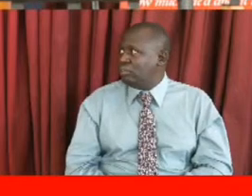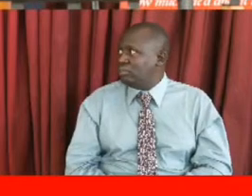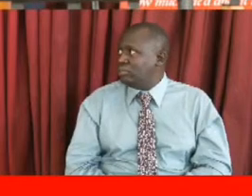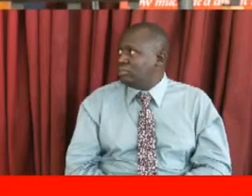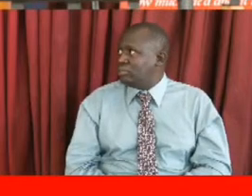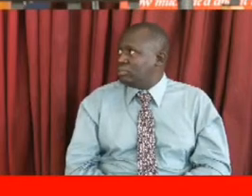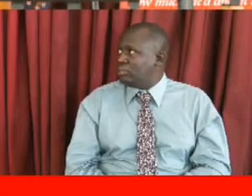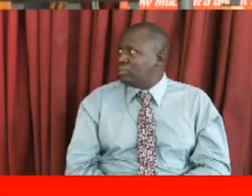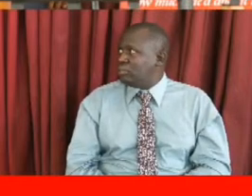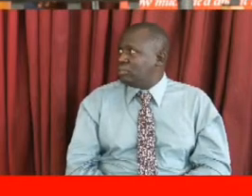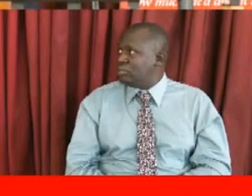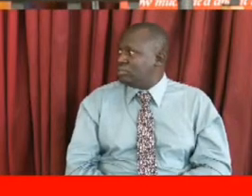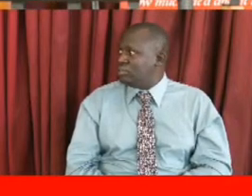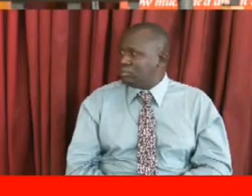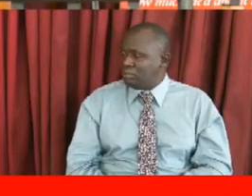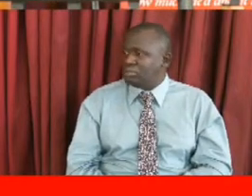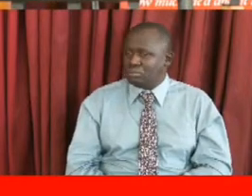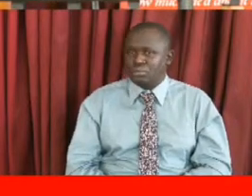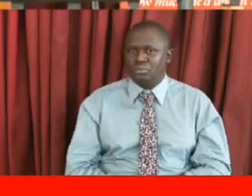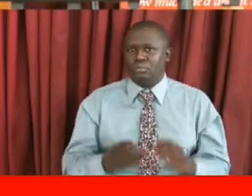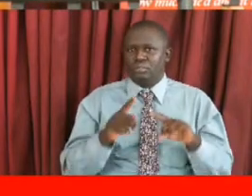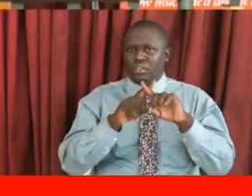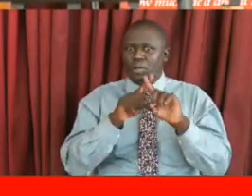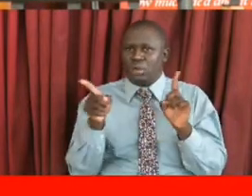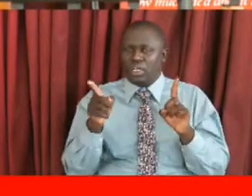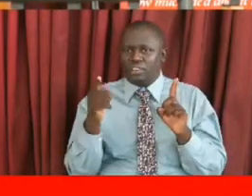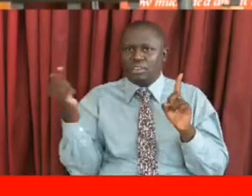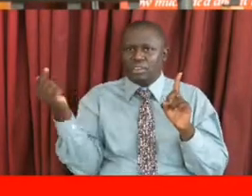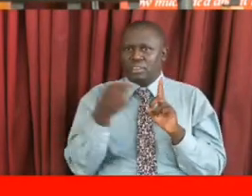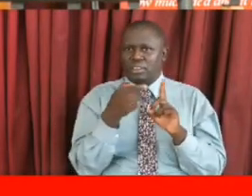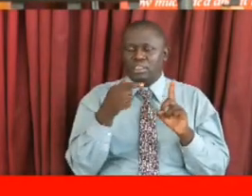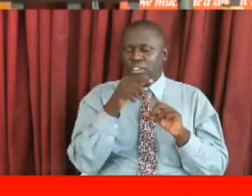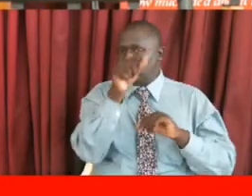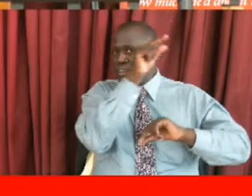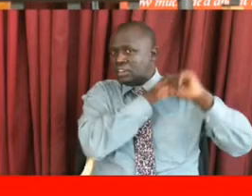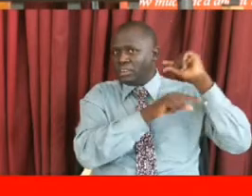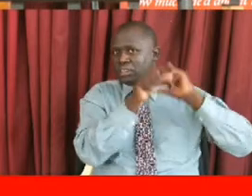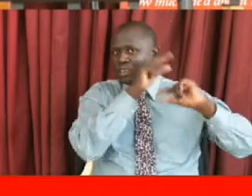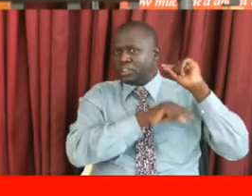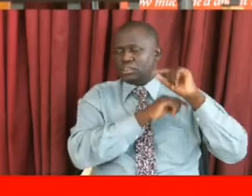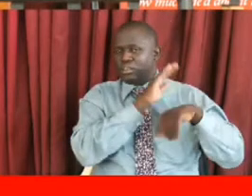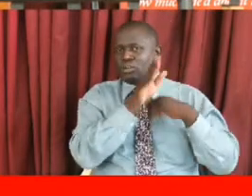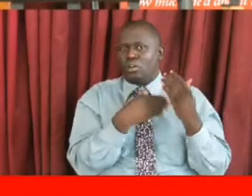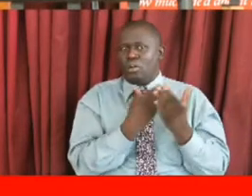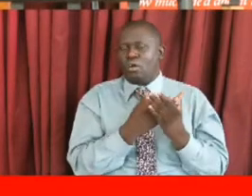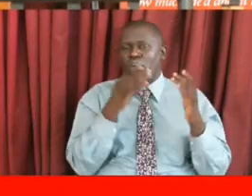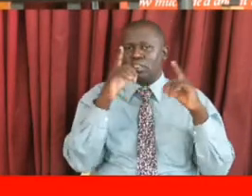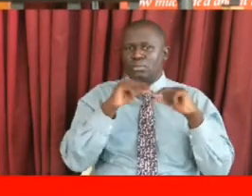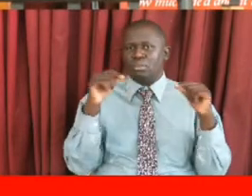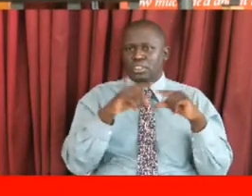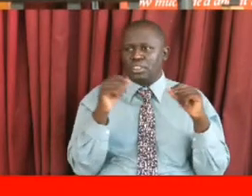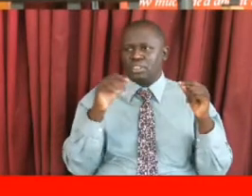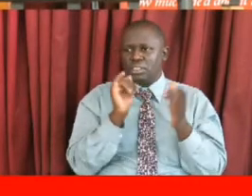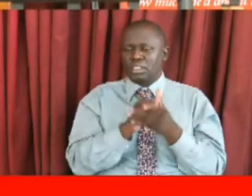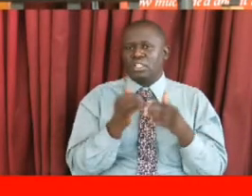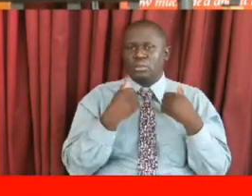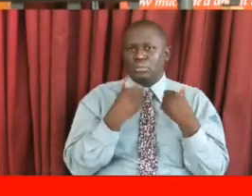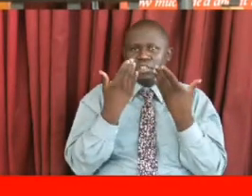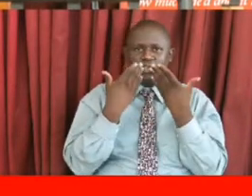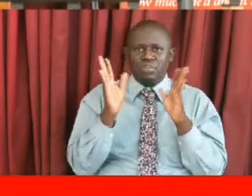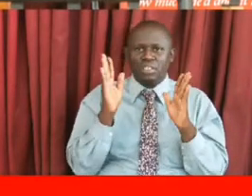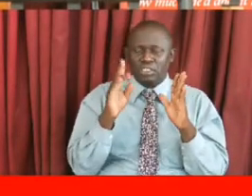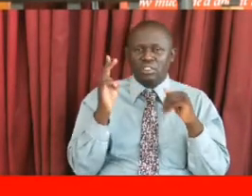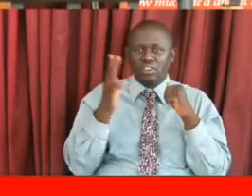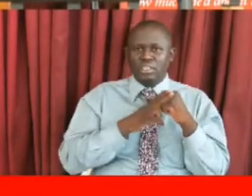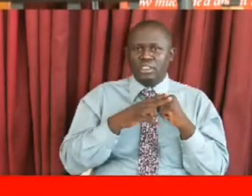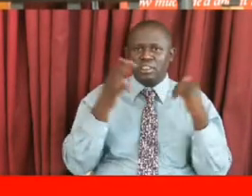amen but this Angel all the message is finished the seventh angel